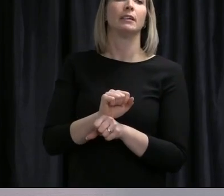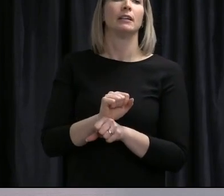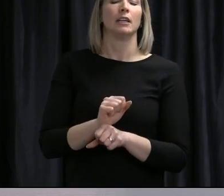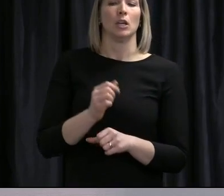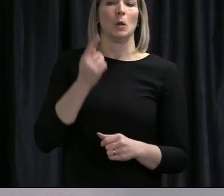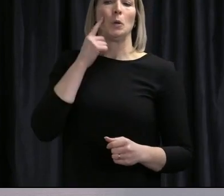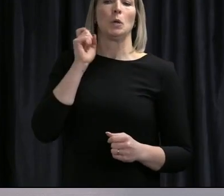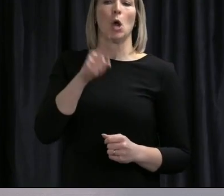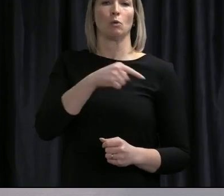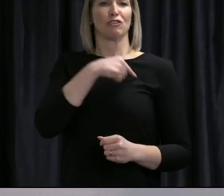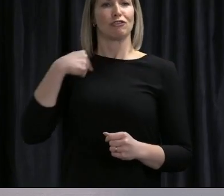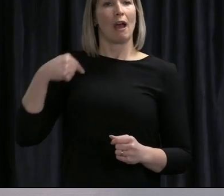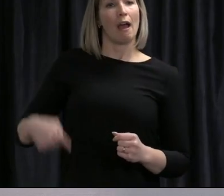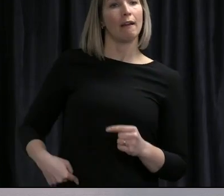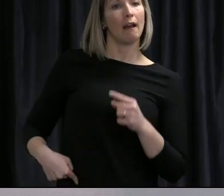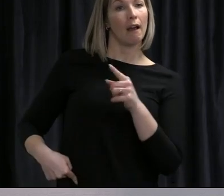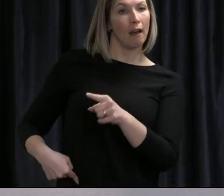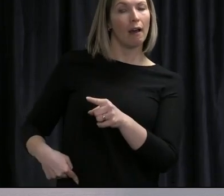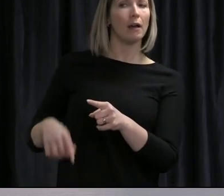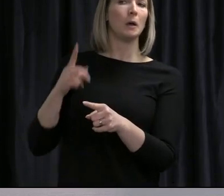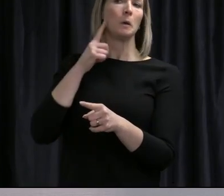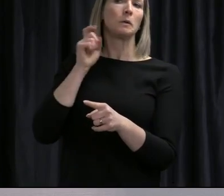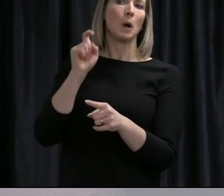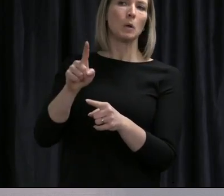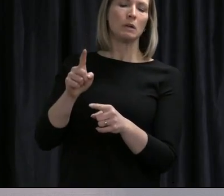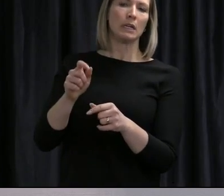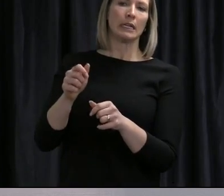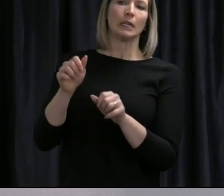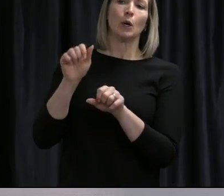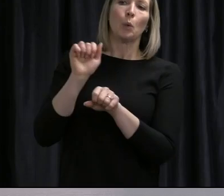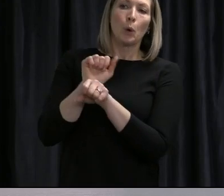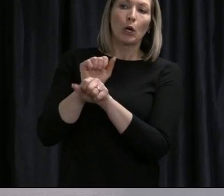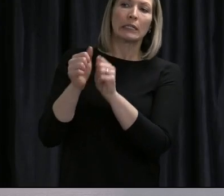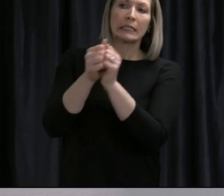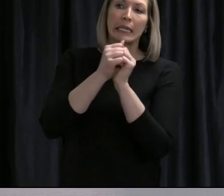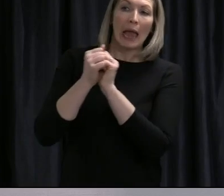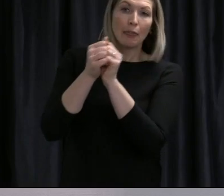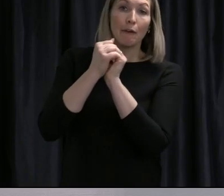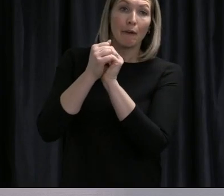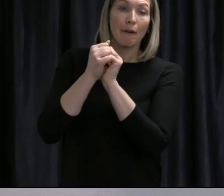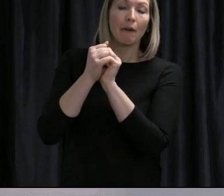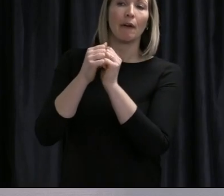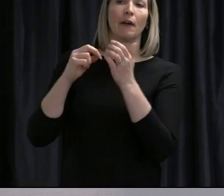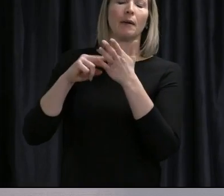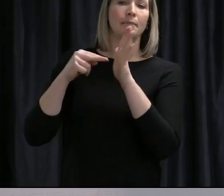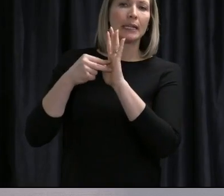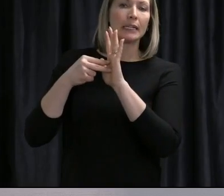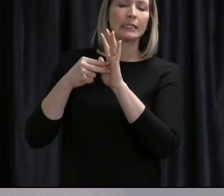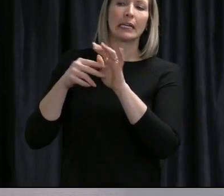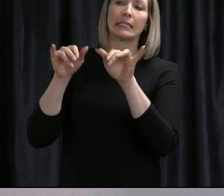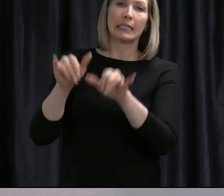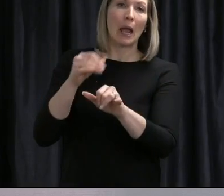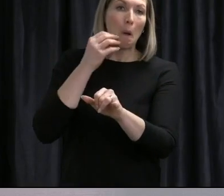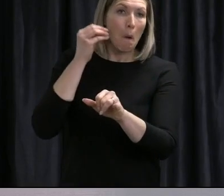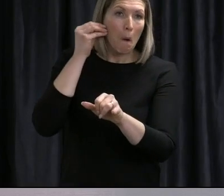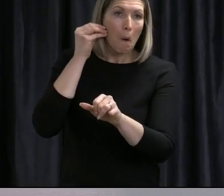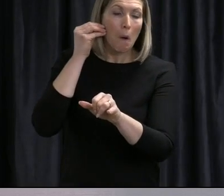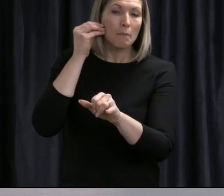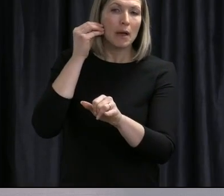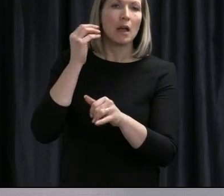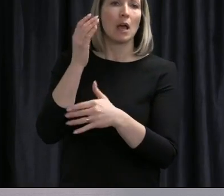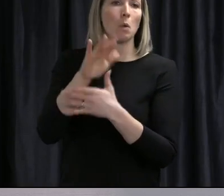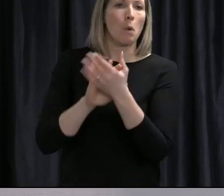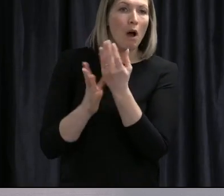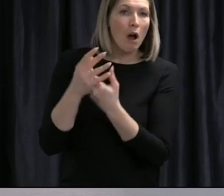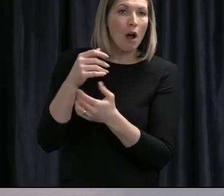health measures, with everybody doing their part to reduce the spread of this disease, staying home, practicing good hand